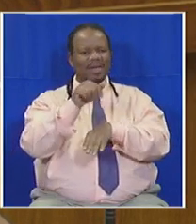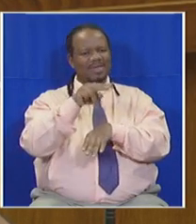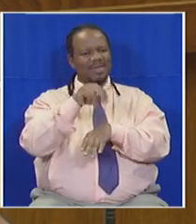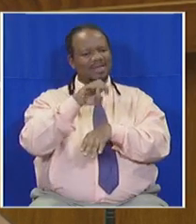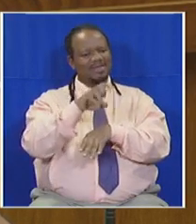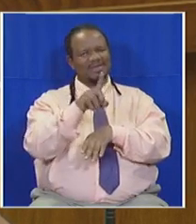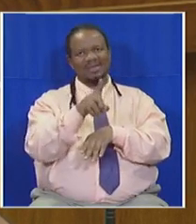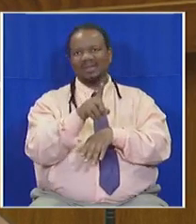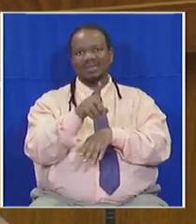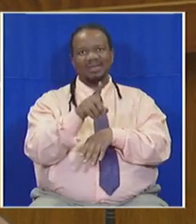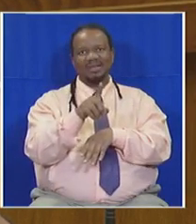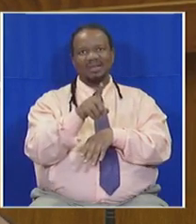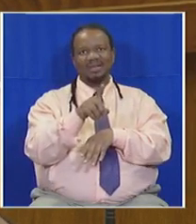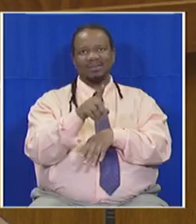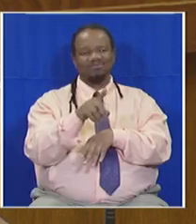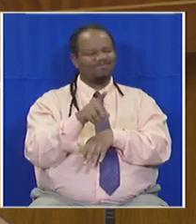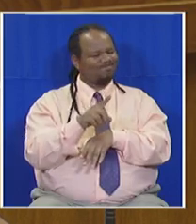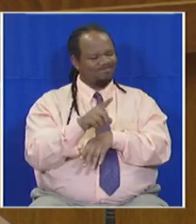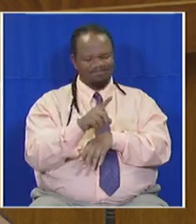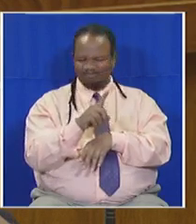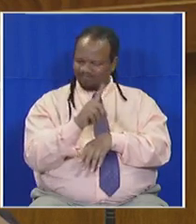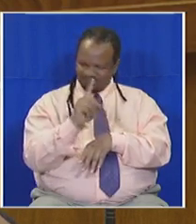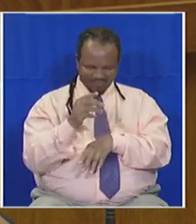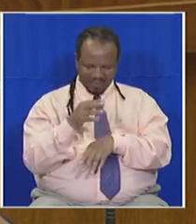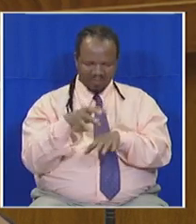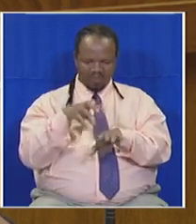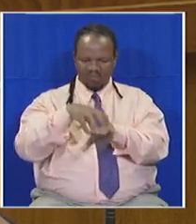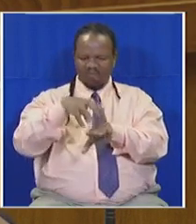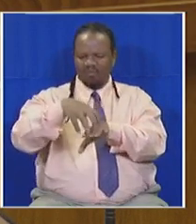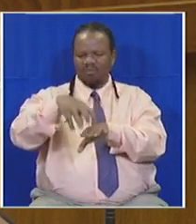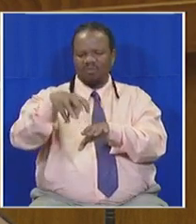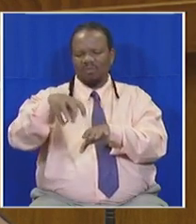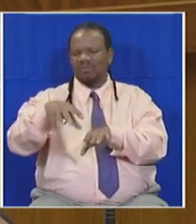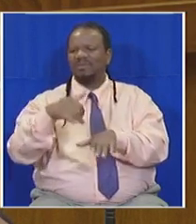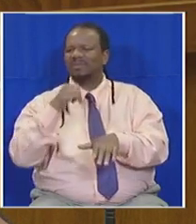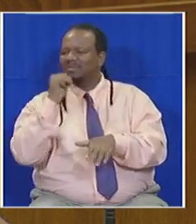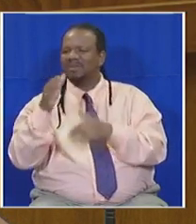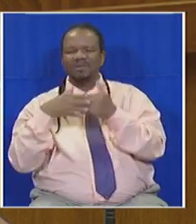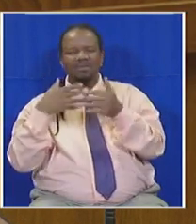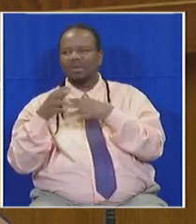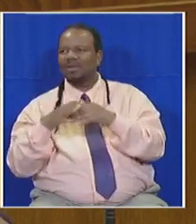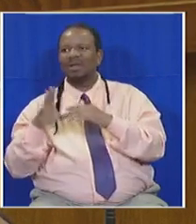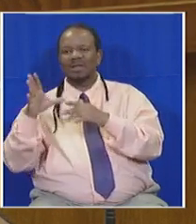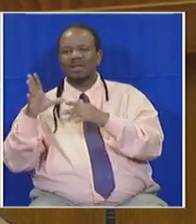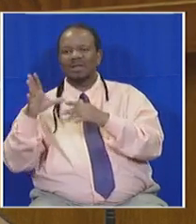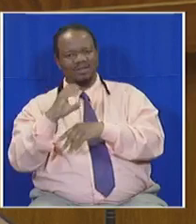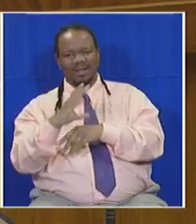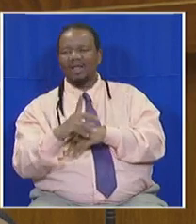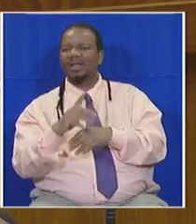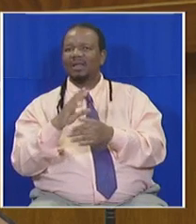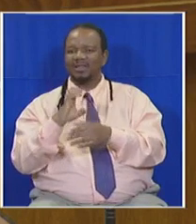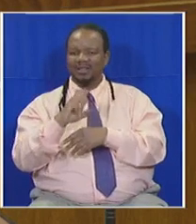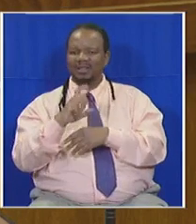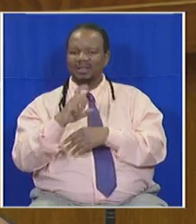government are not possible to drive on, whether you're in the city or anywhere. You go to East London, you go to